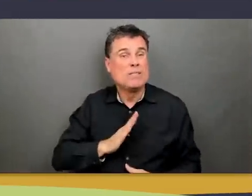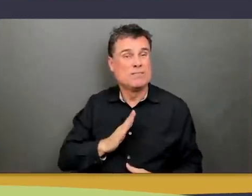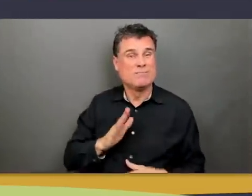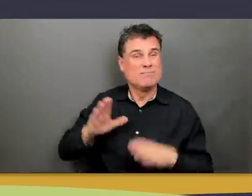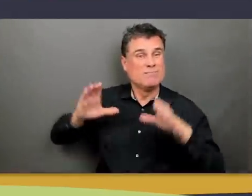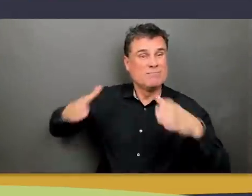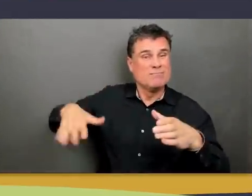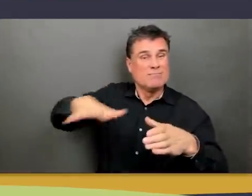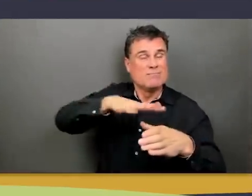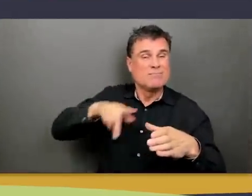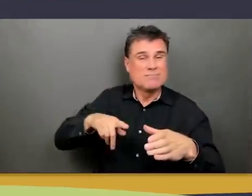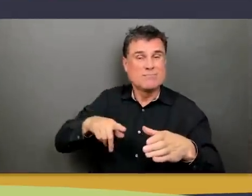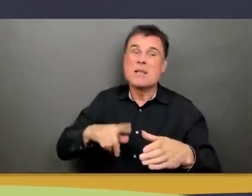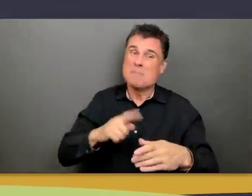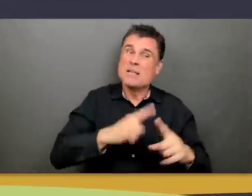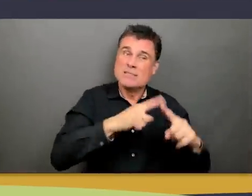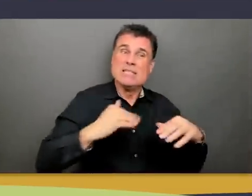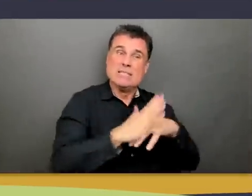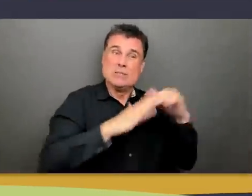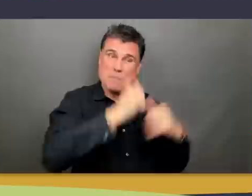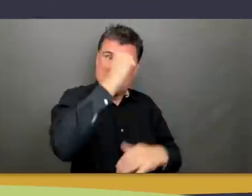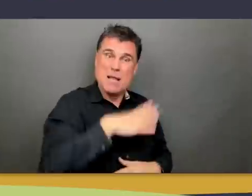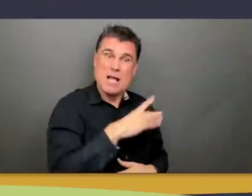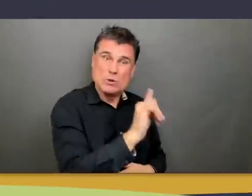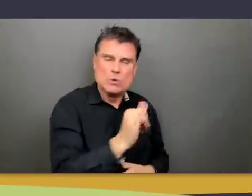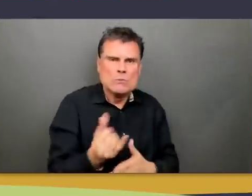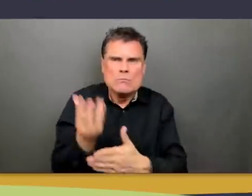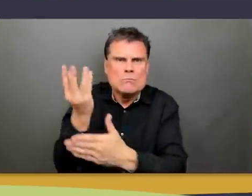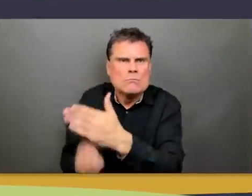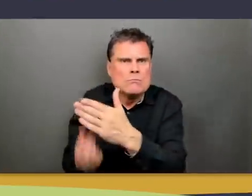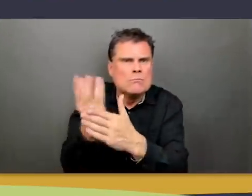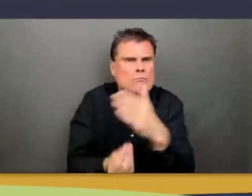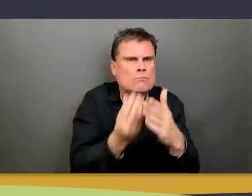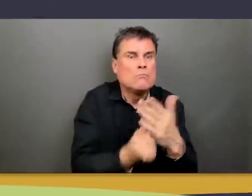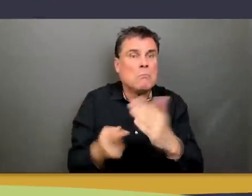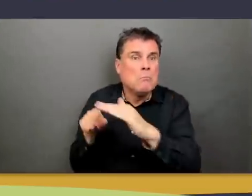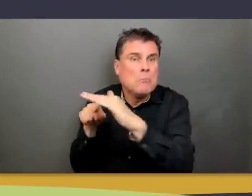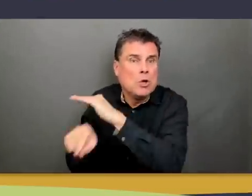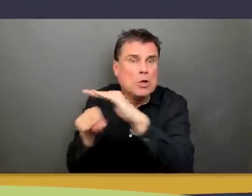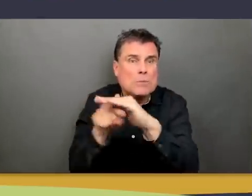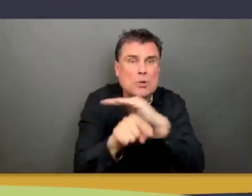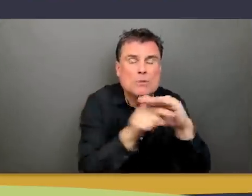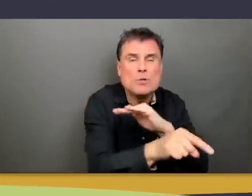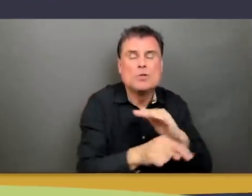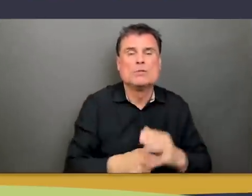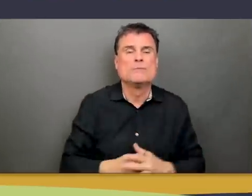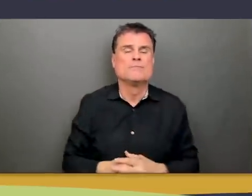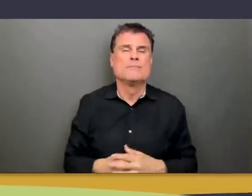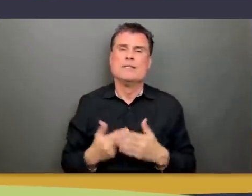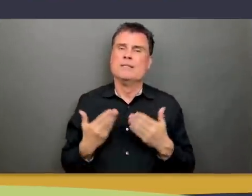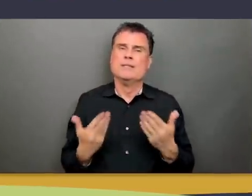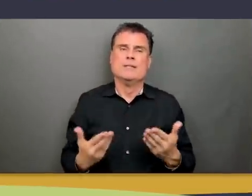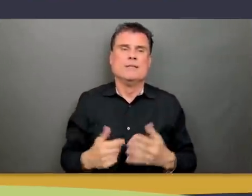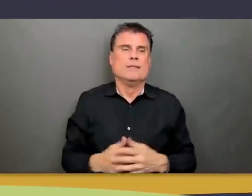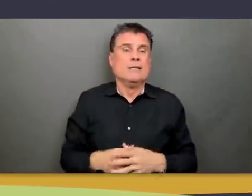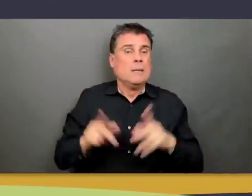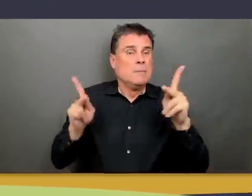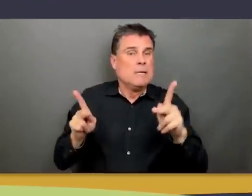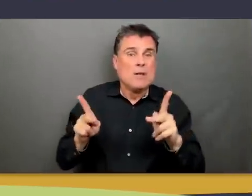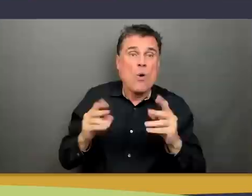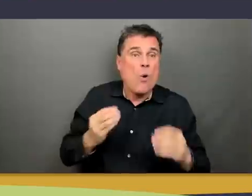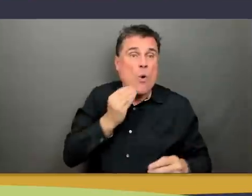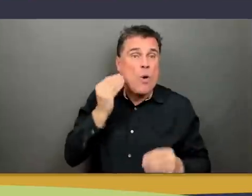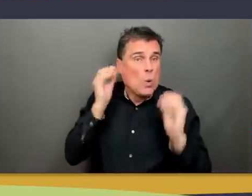homeless people. And so the last 18 months, I began to do some work for social change at